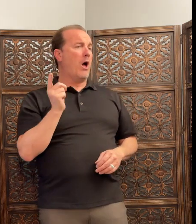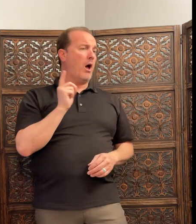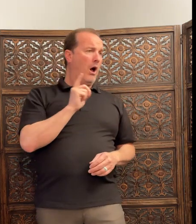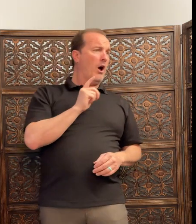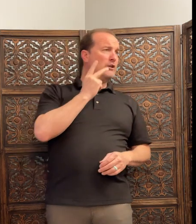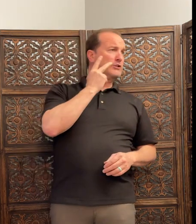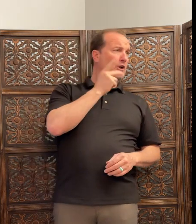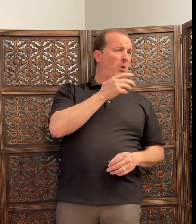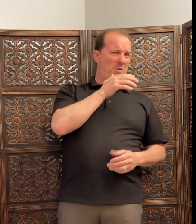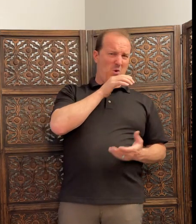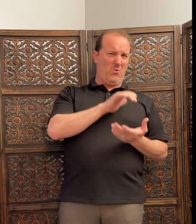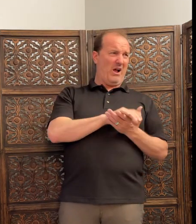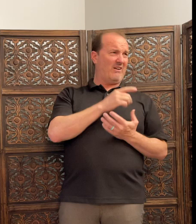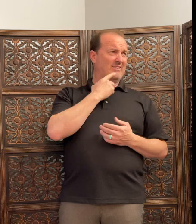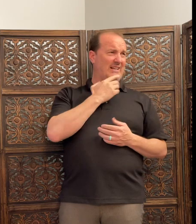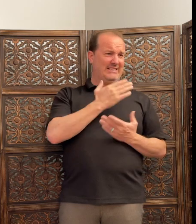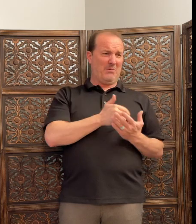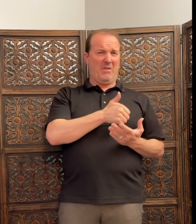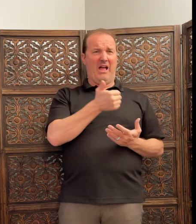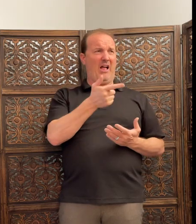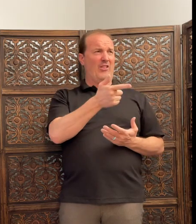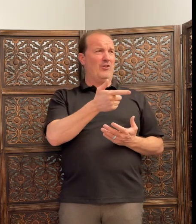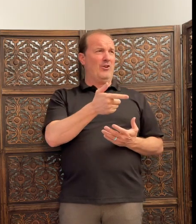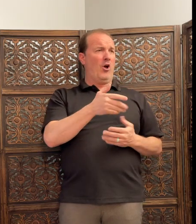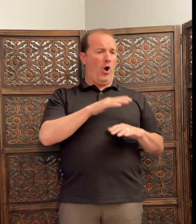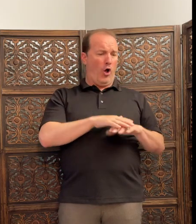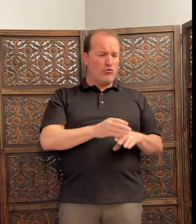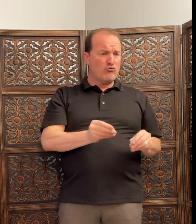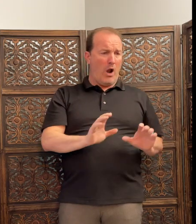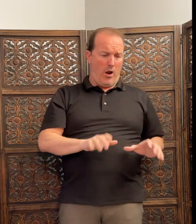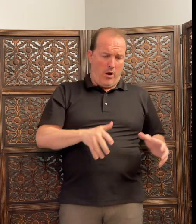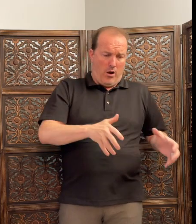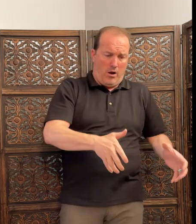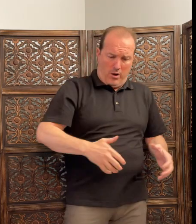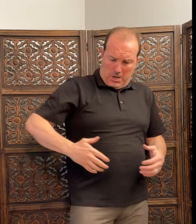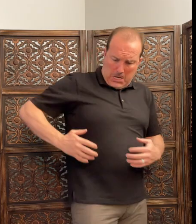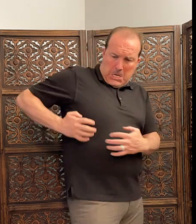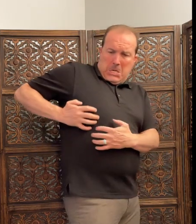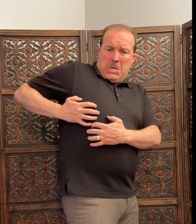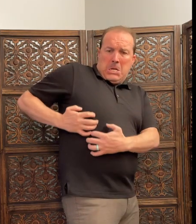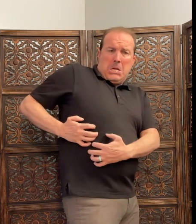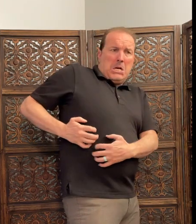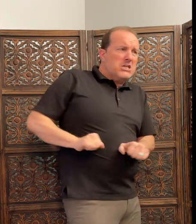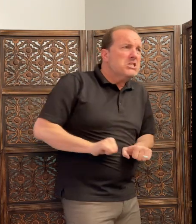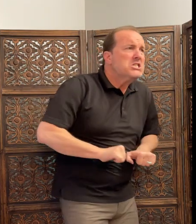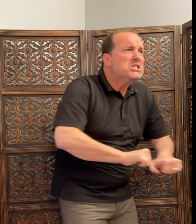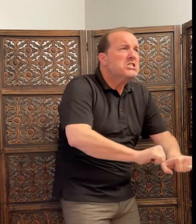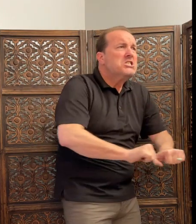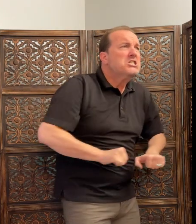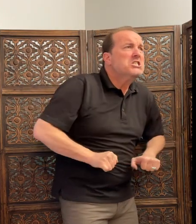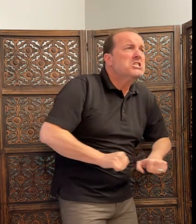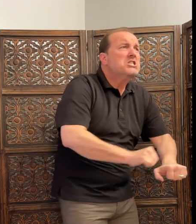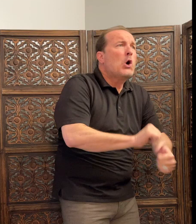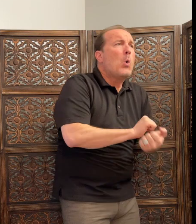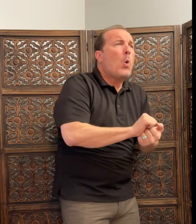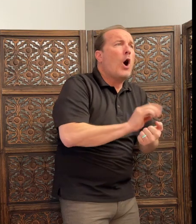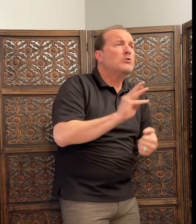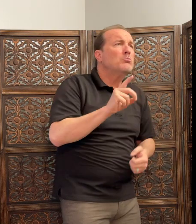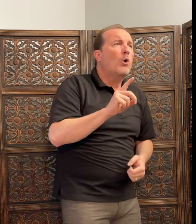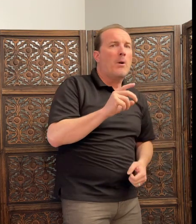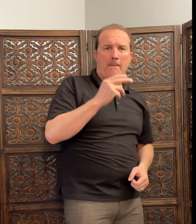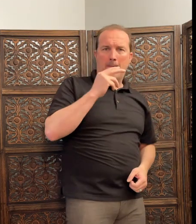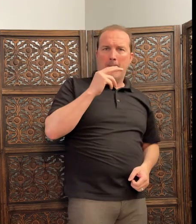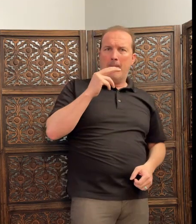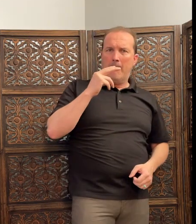come around the lake about noontime, my wife said some of the others had the mule flat down on the ground using his sides for a washboard." The